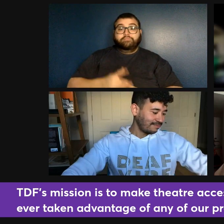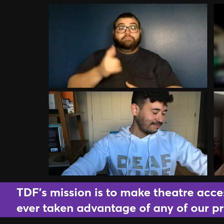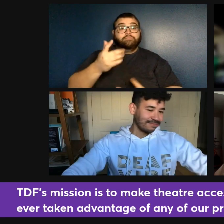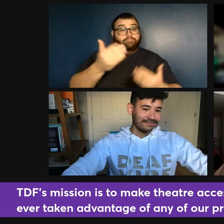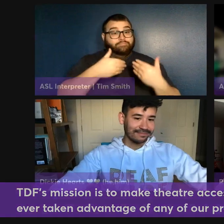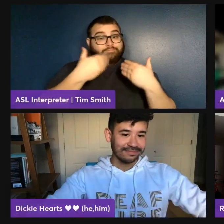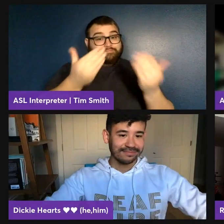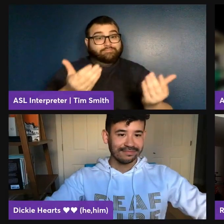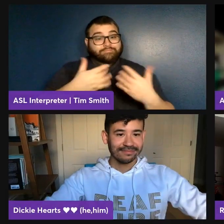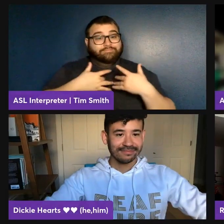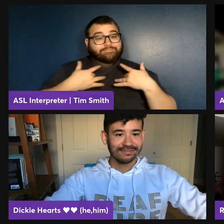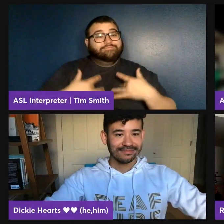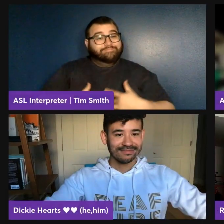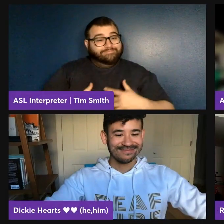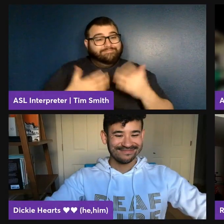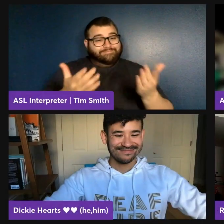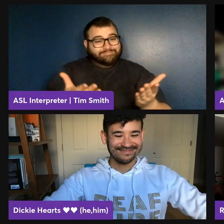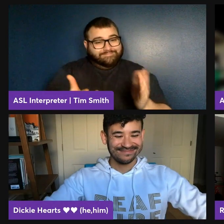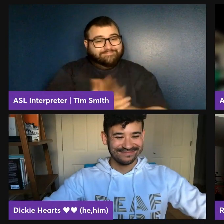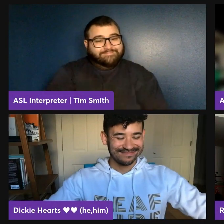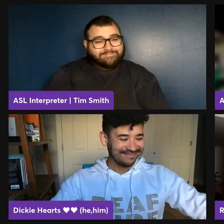we can start with Dickie.